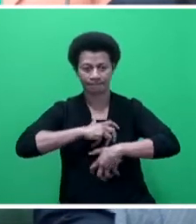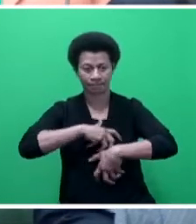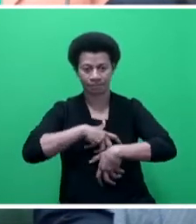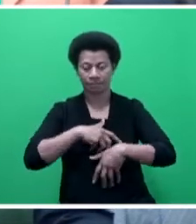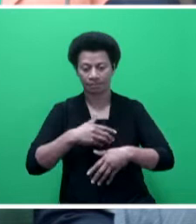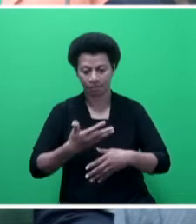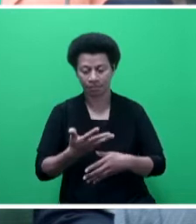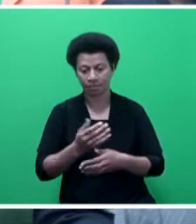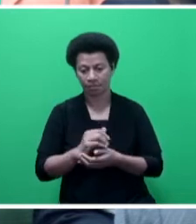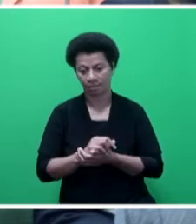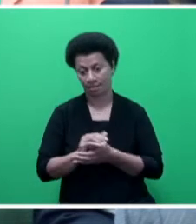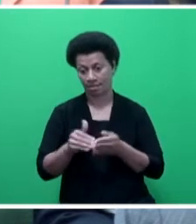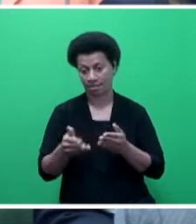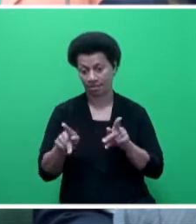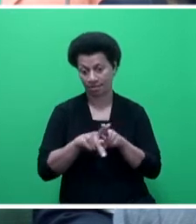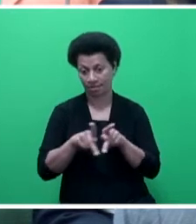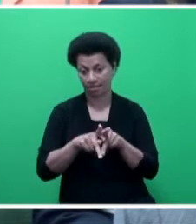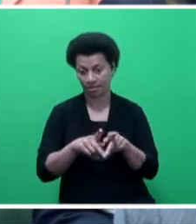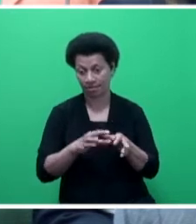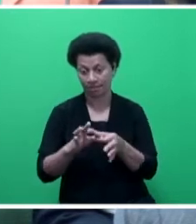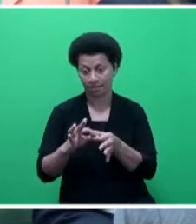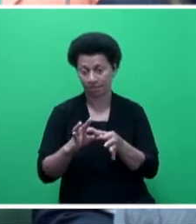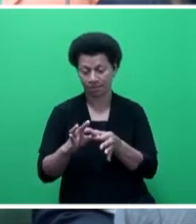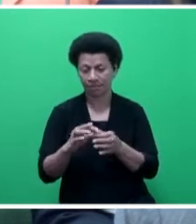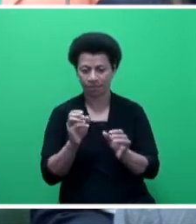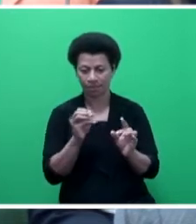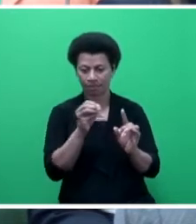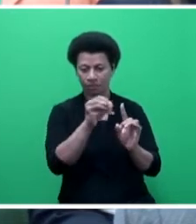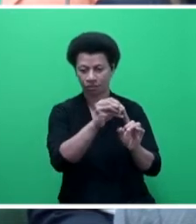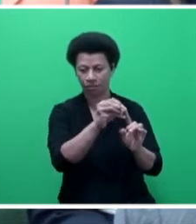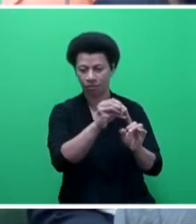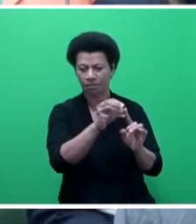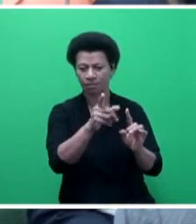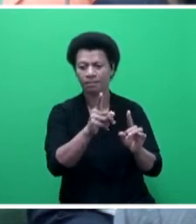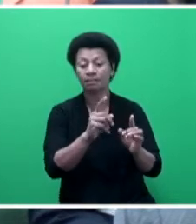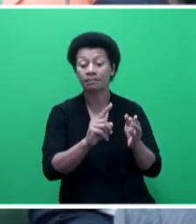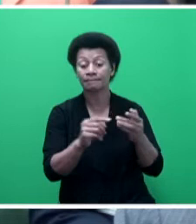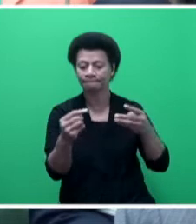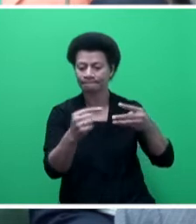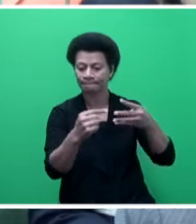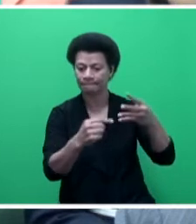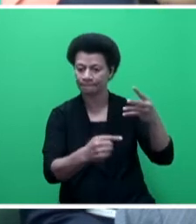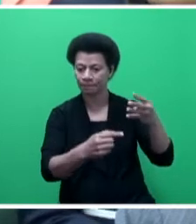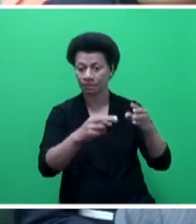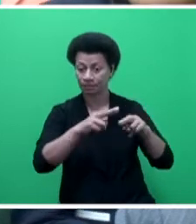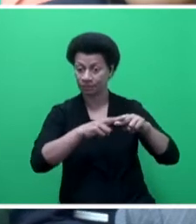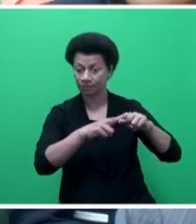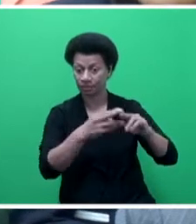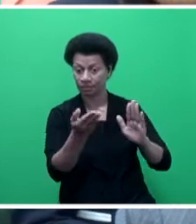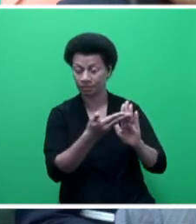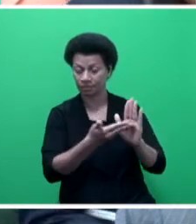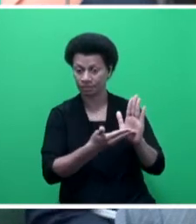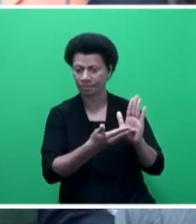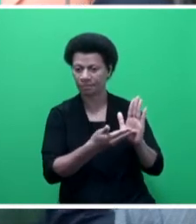least, Mr. Speaker, sir, this partnership also is closely aligned with the objectives and requirements set out by our own Fijian, recently approved